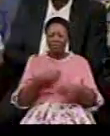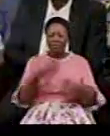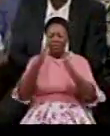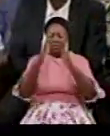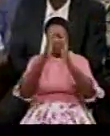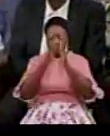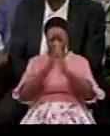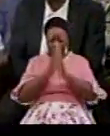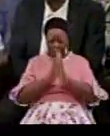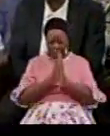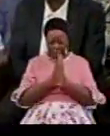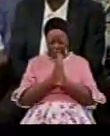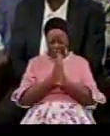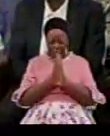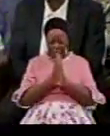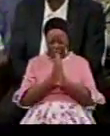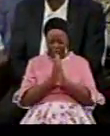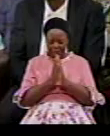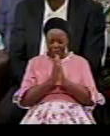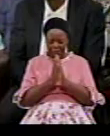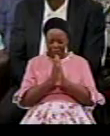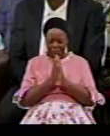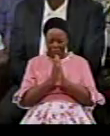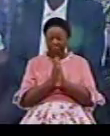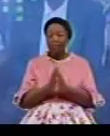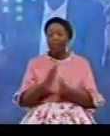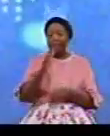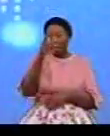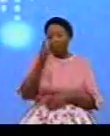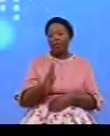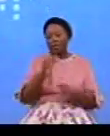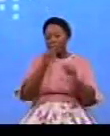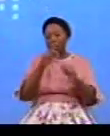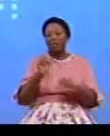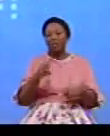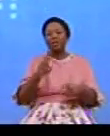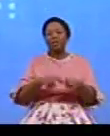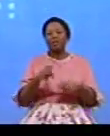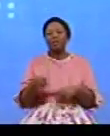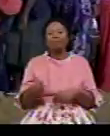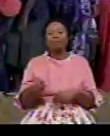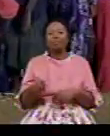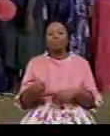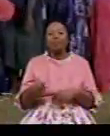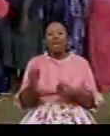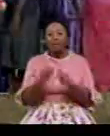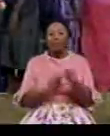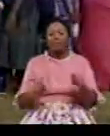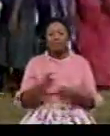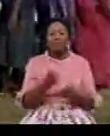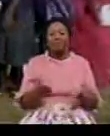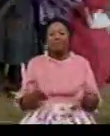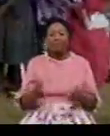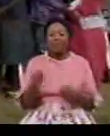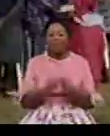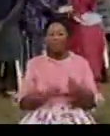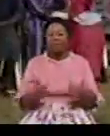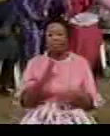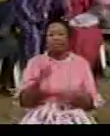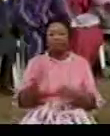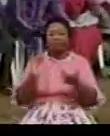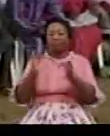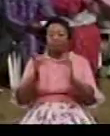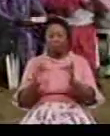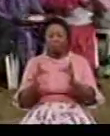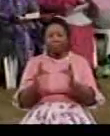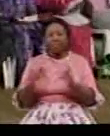could not restore himself. It takes the Redeemer from heaven, here, it takes the Lord, it